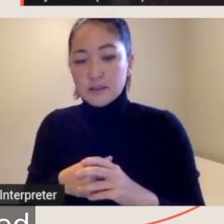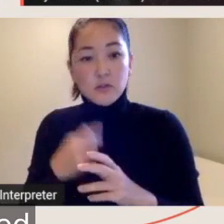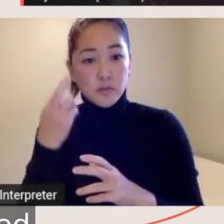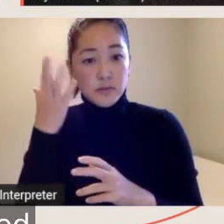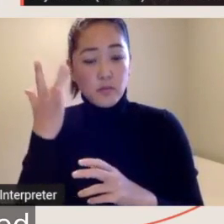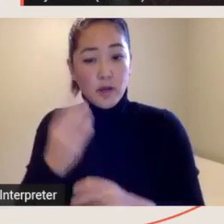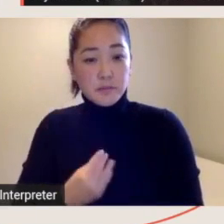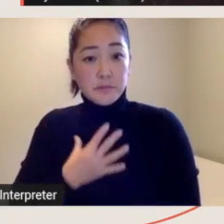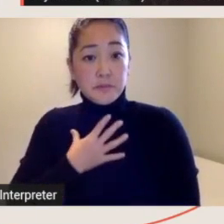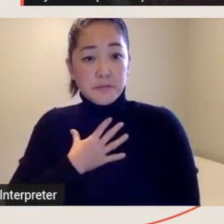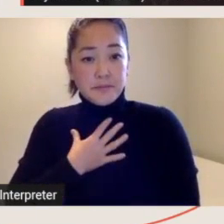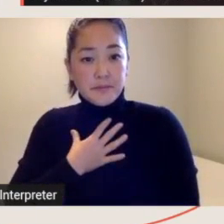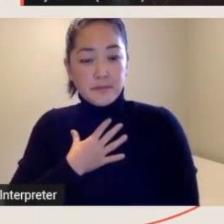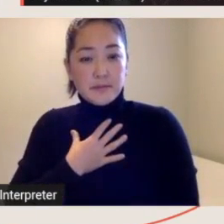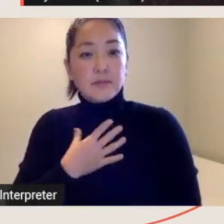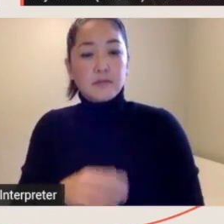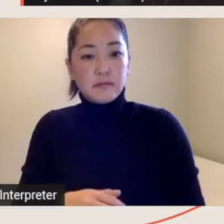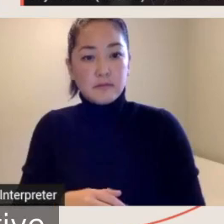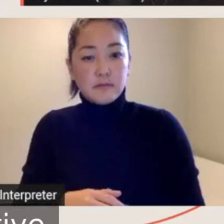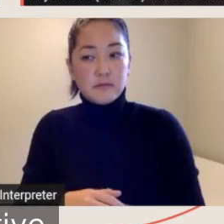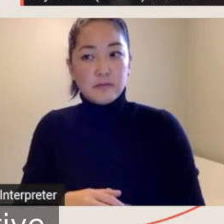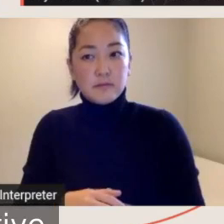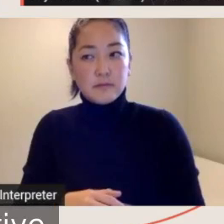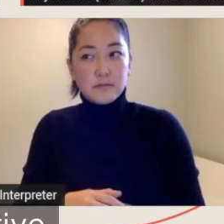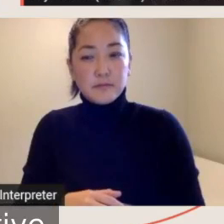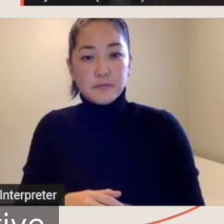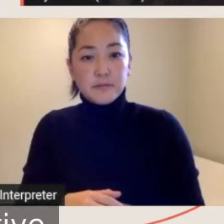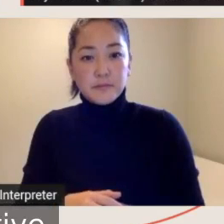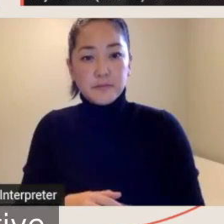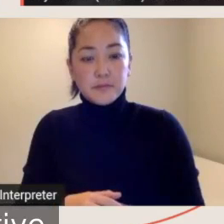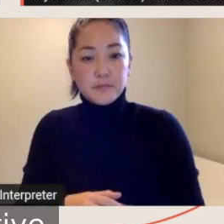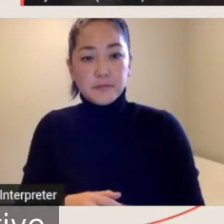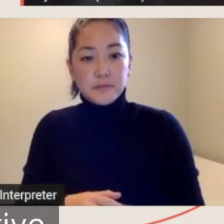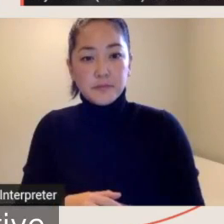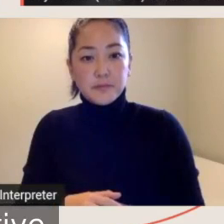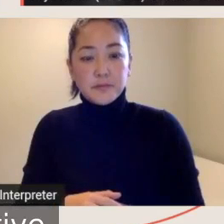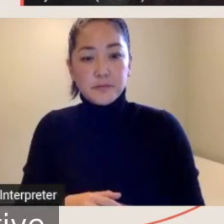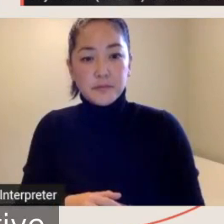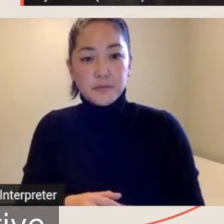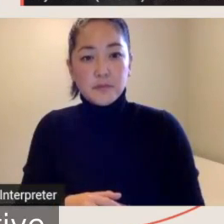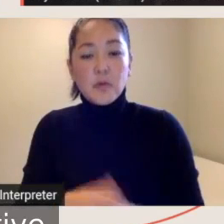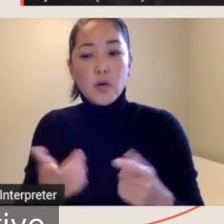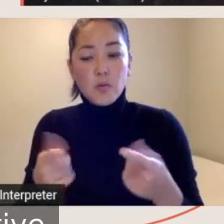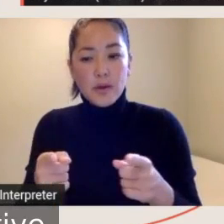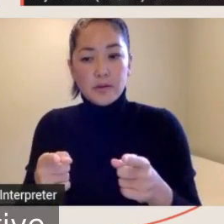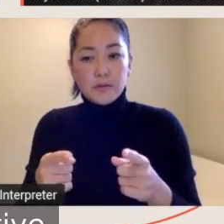us to work in this way. And when we mean collective, we